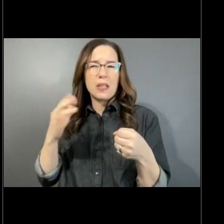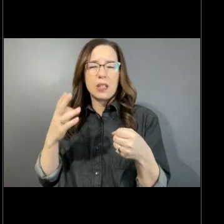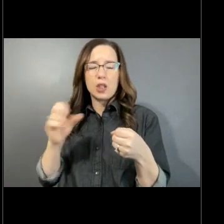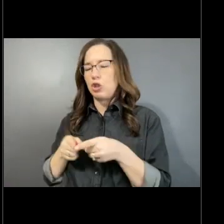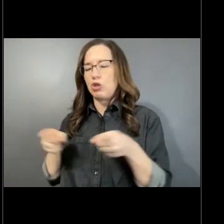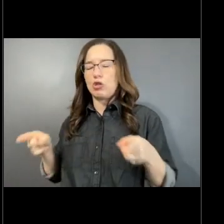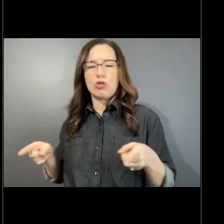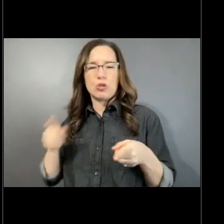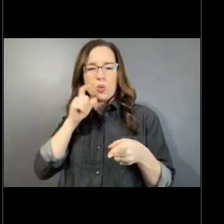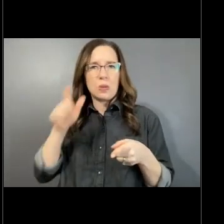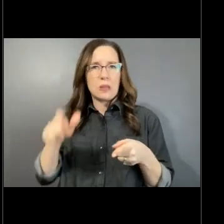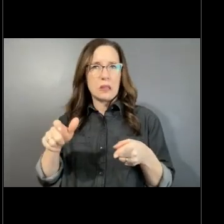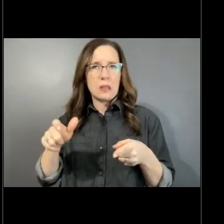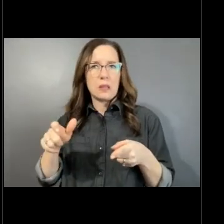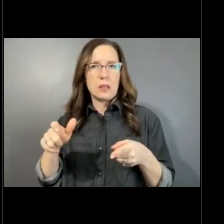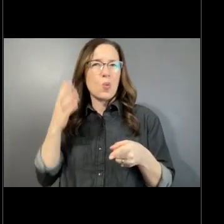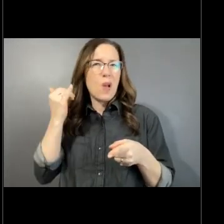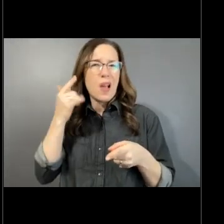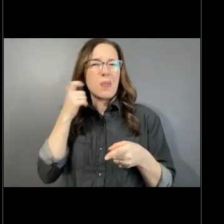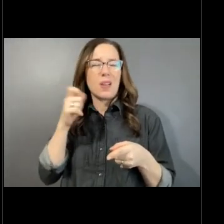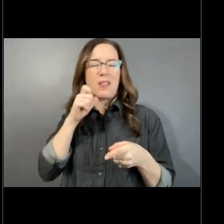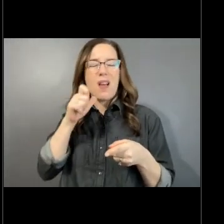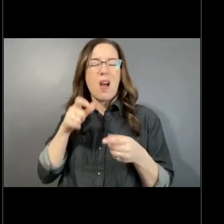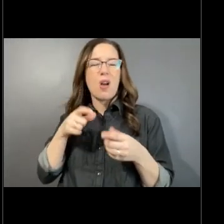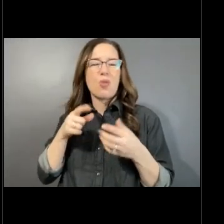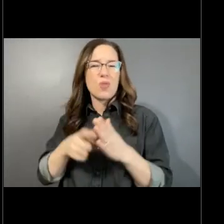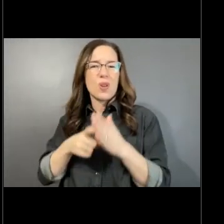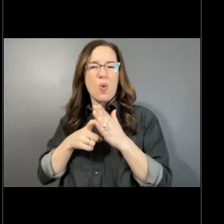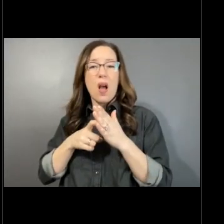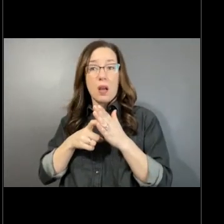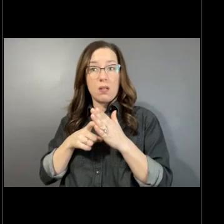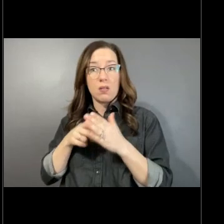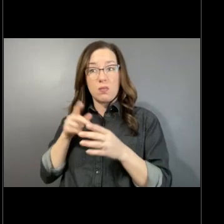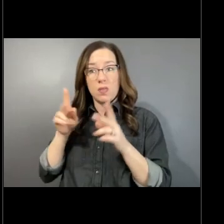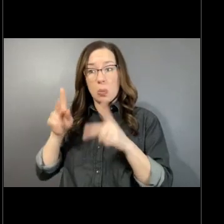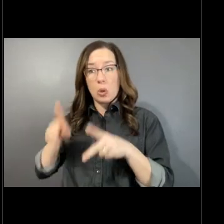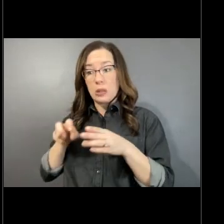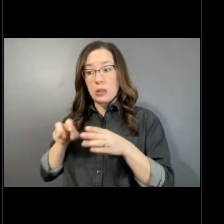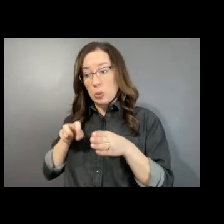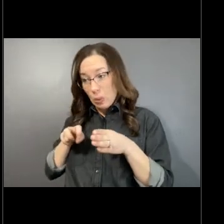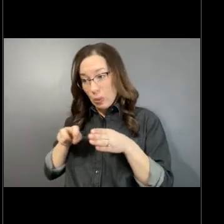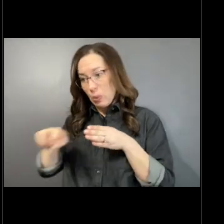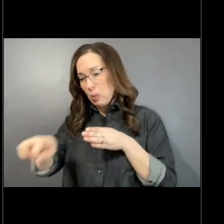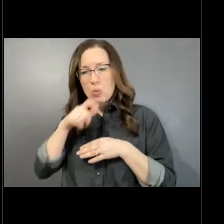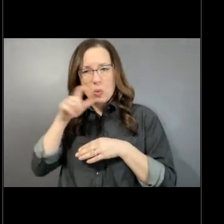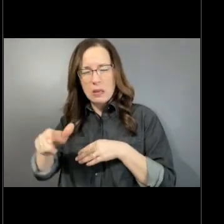width, since they do not require the user to pass through the door.